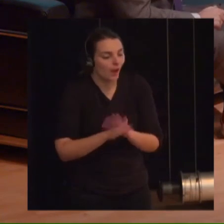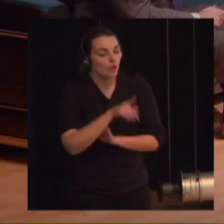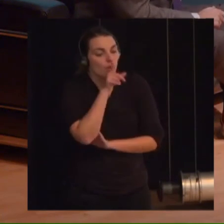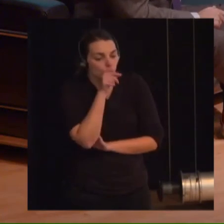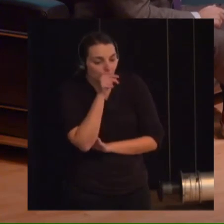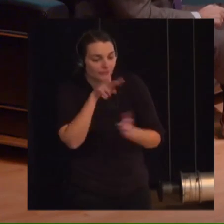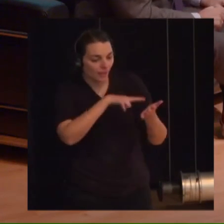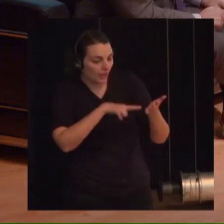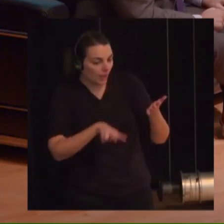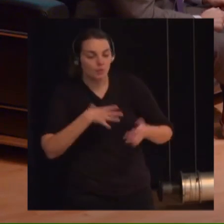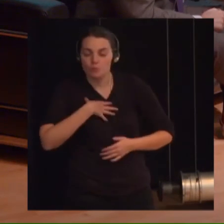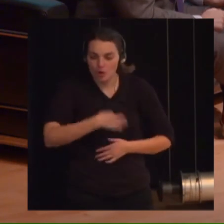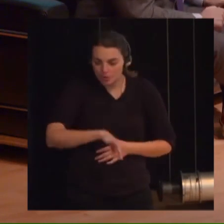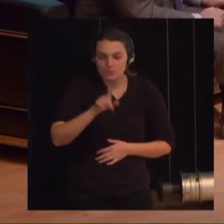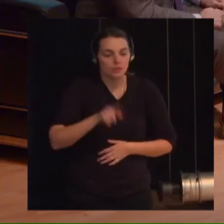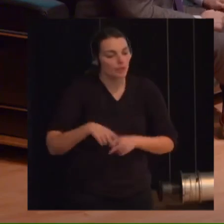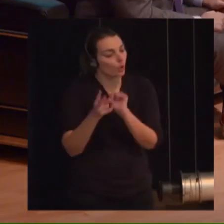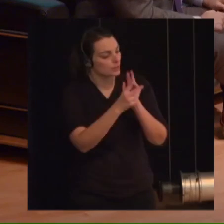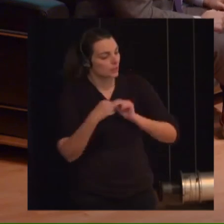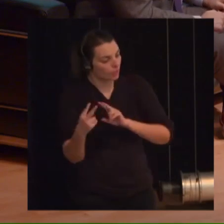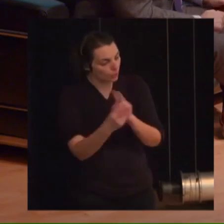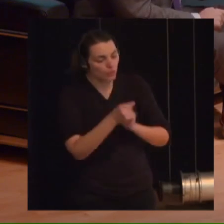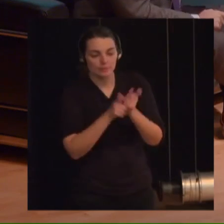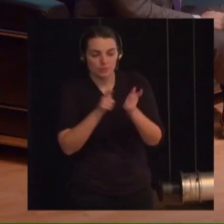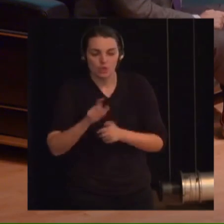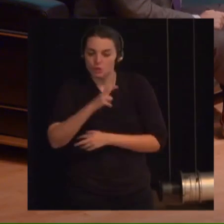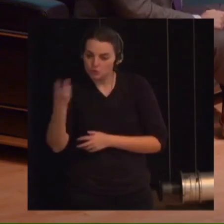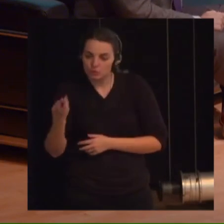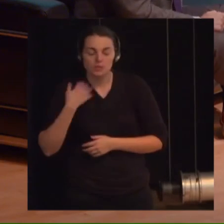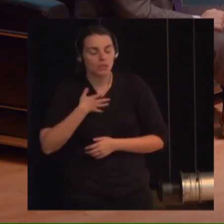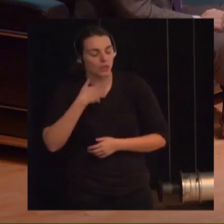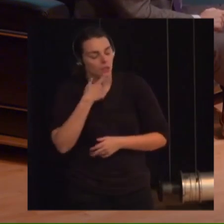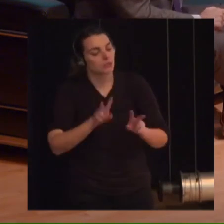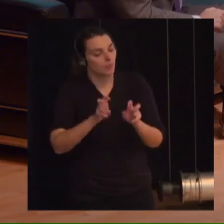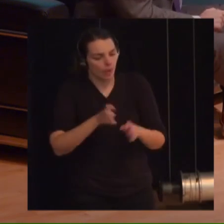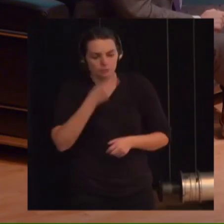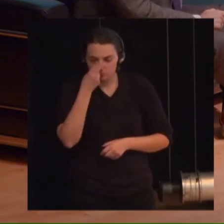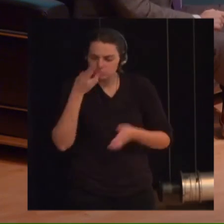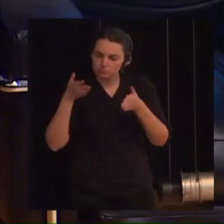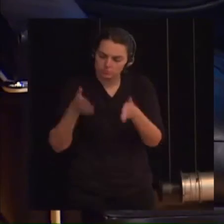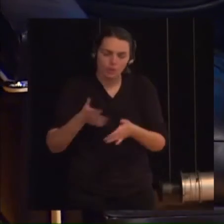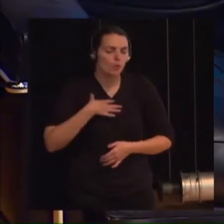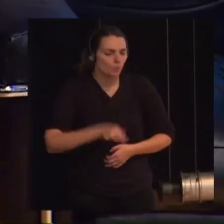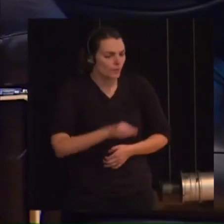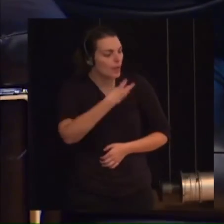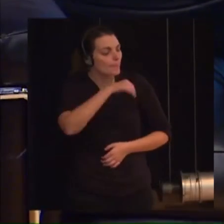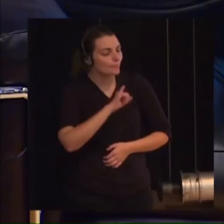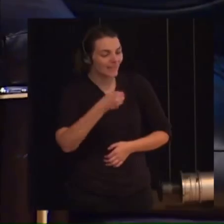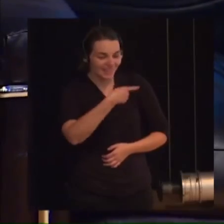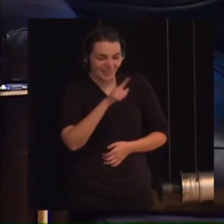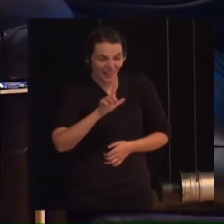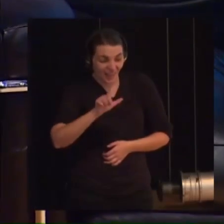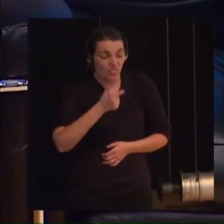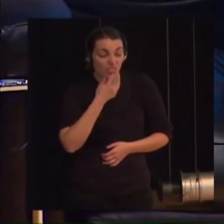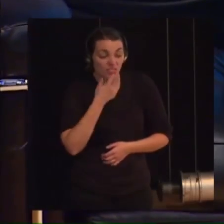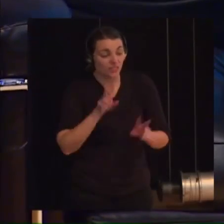seguir las conversaciones que ellos y otros como ellos están continuando. Este es un tema absolutamente central, que, como decía Miguel, todavía nuestro país está